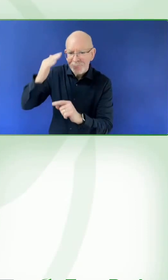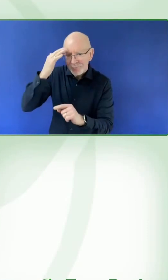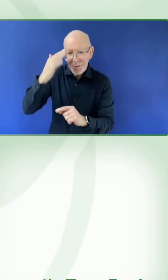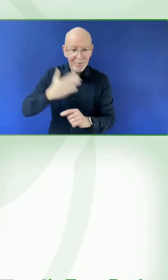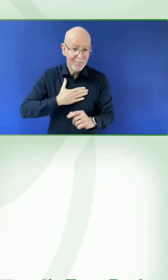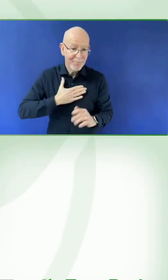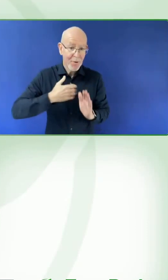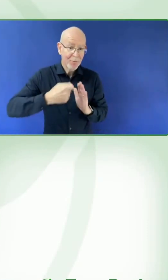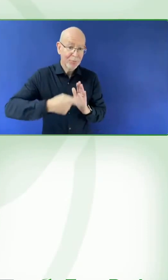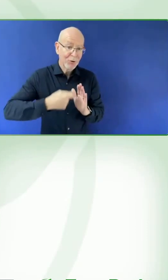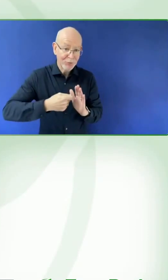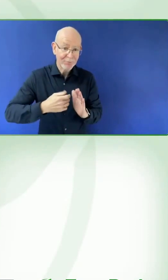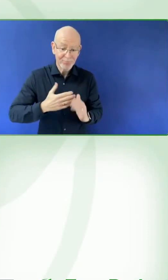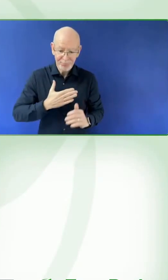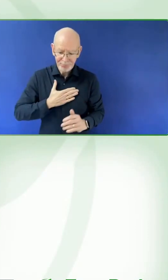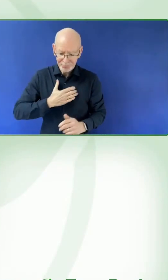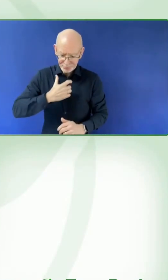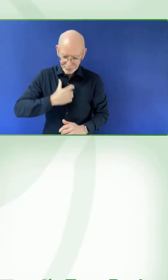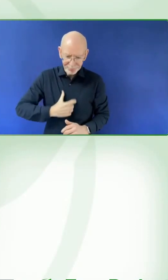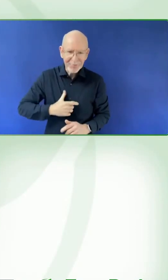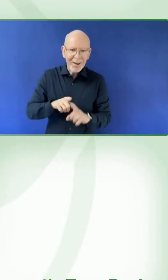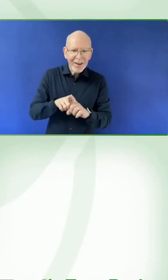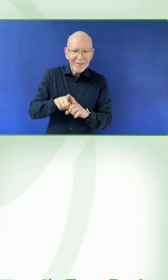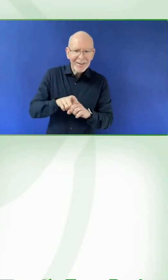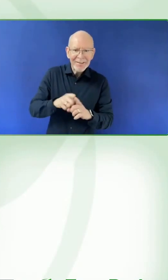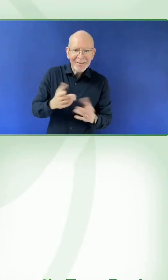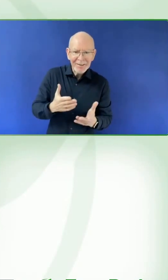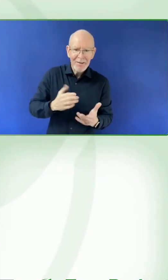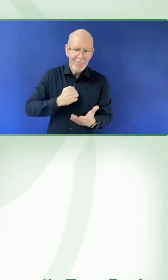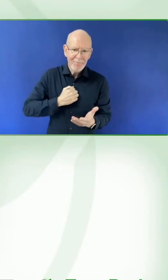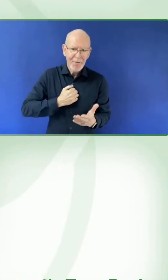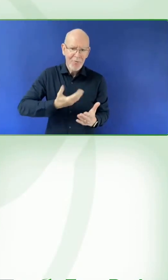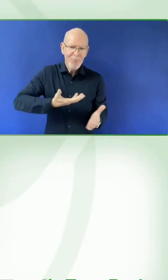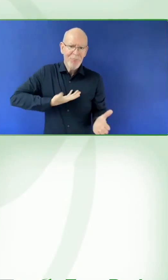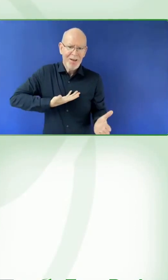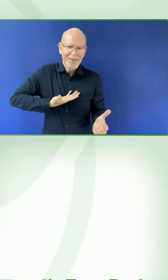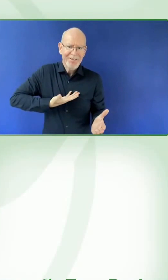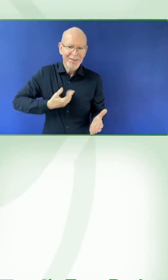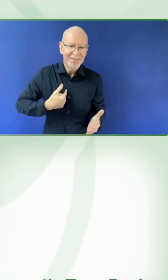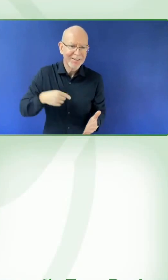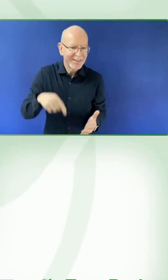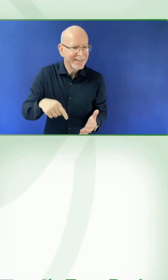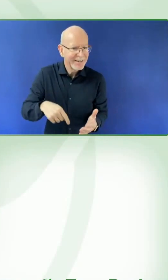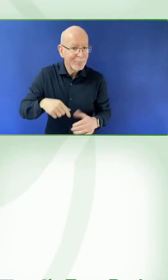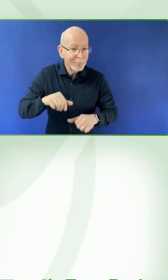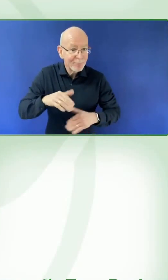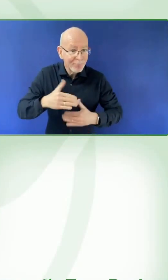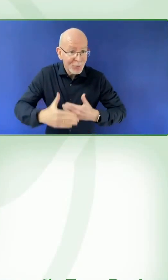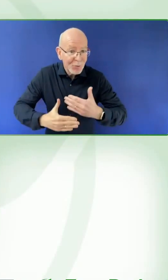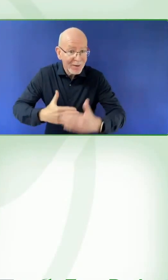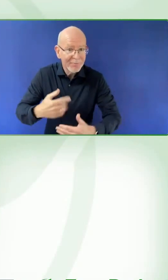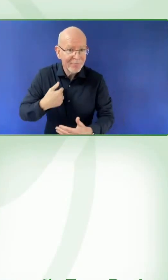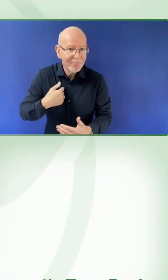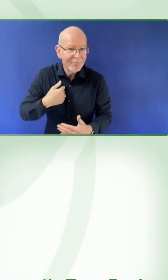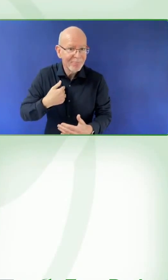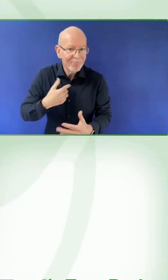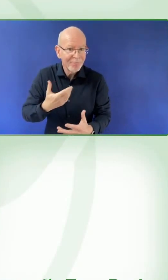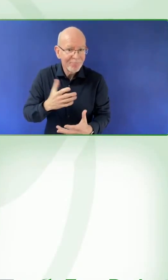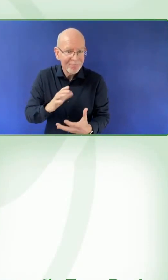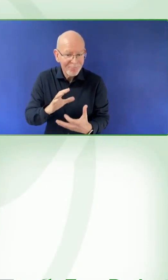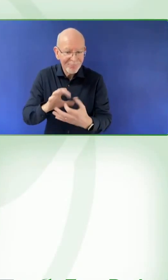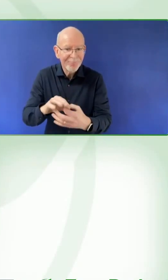of impact with Ashoka on the advancement of sexual and reproductive rights of people with intellectual disabilities